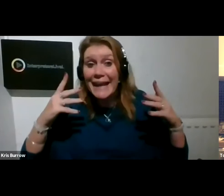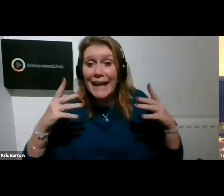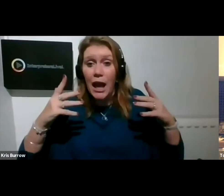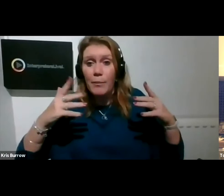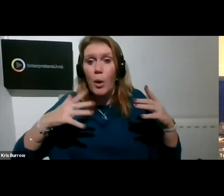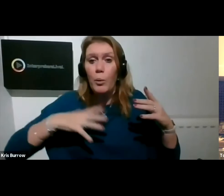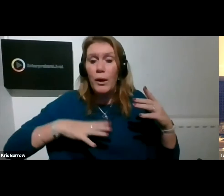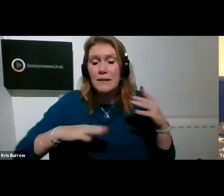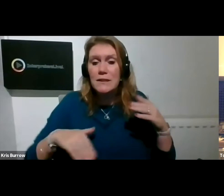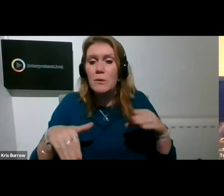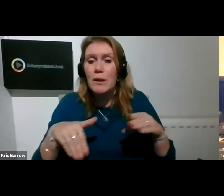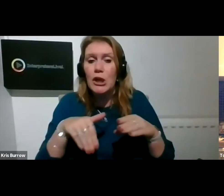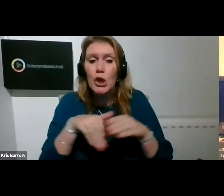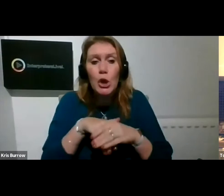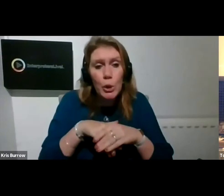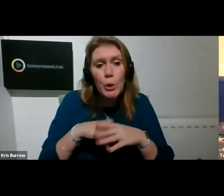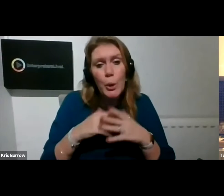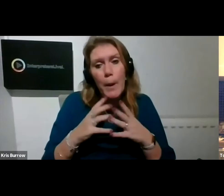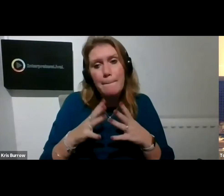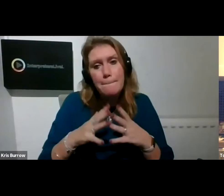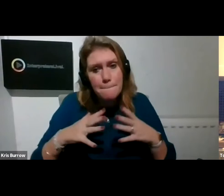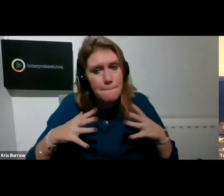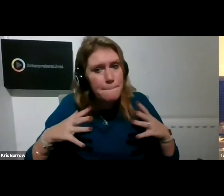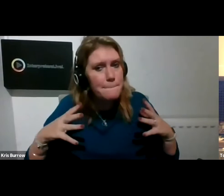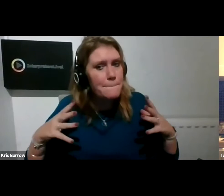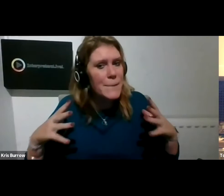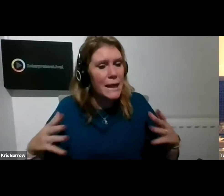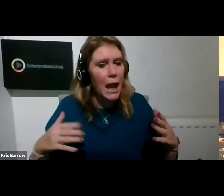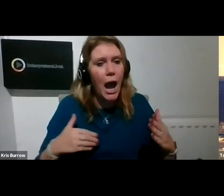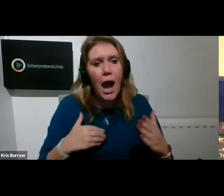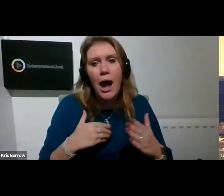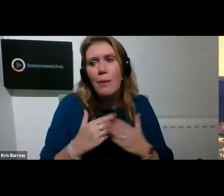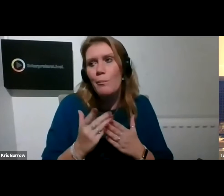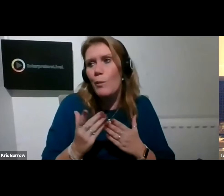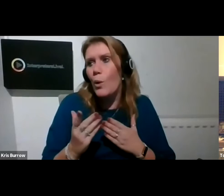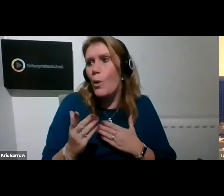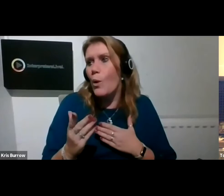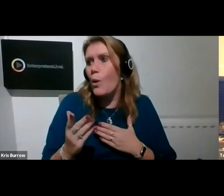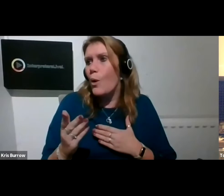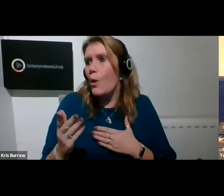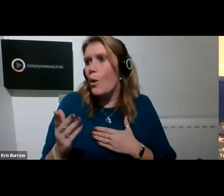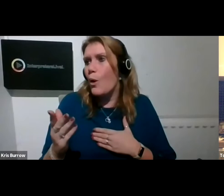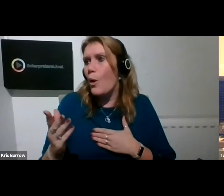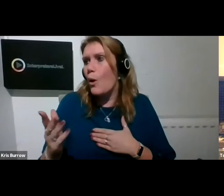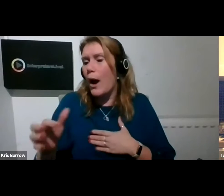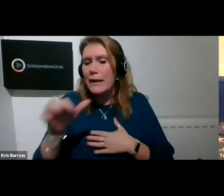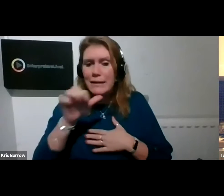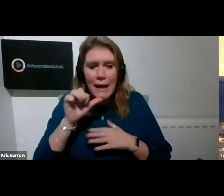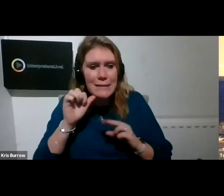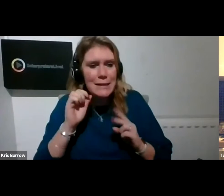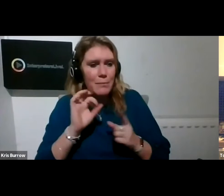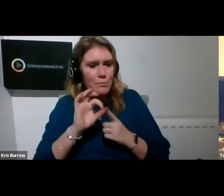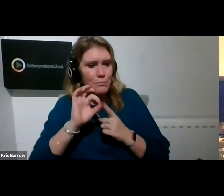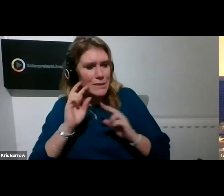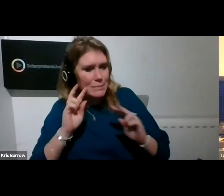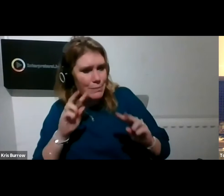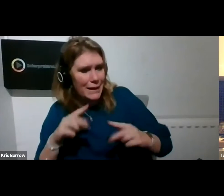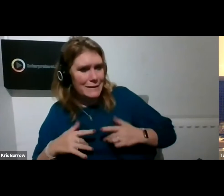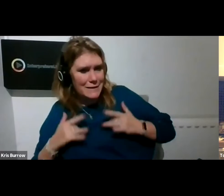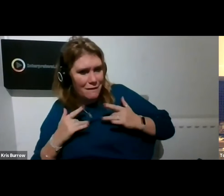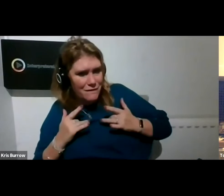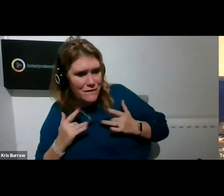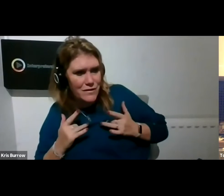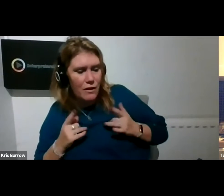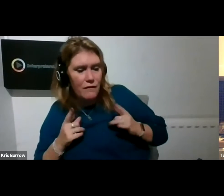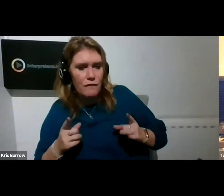much kind of bigger and more generous perspectives that we got from interviews with a lot of disabled people. So that's